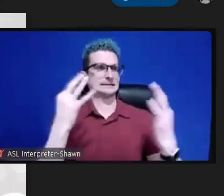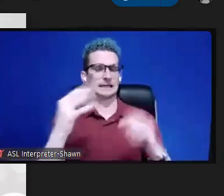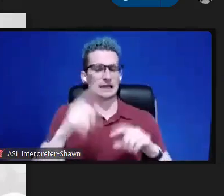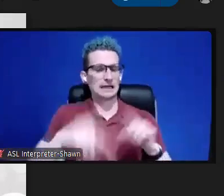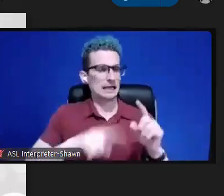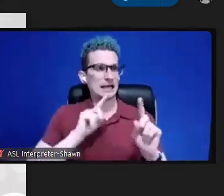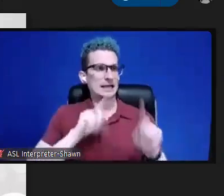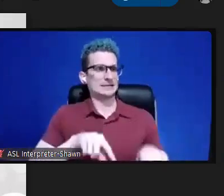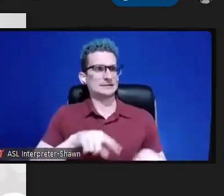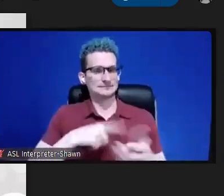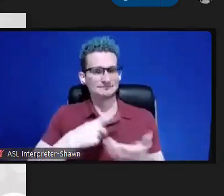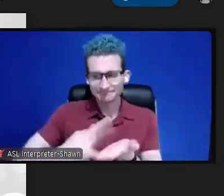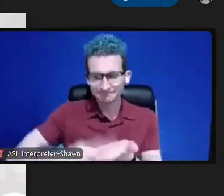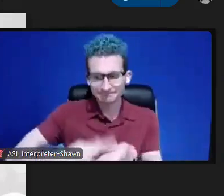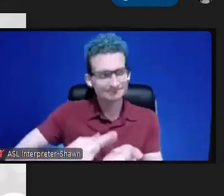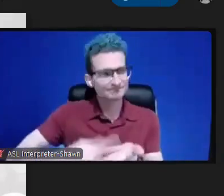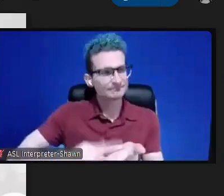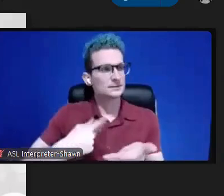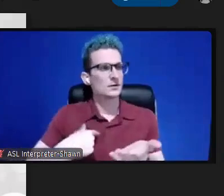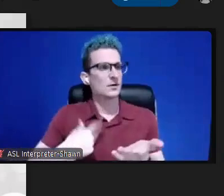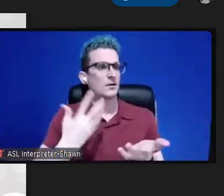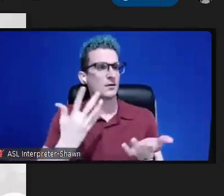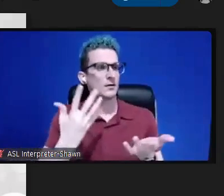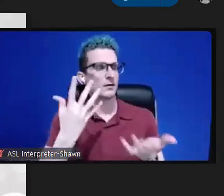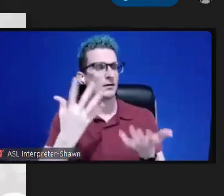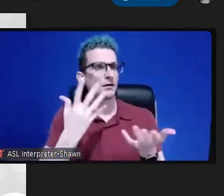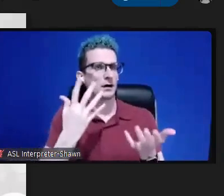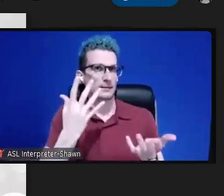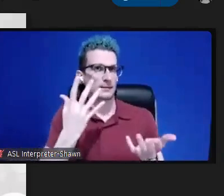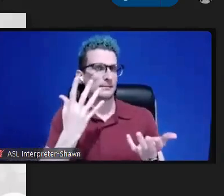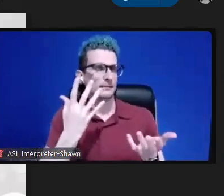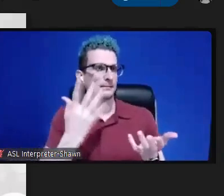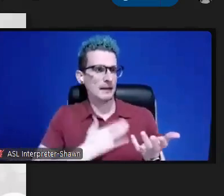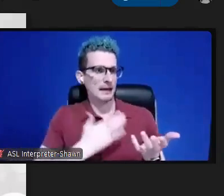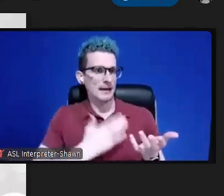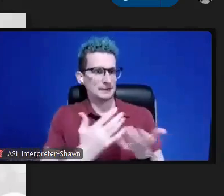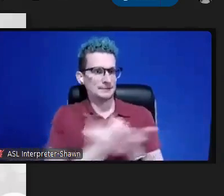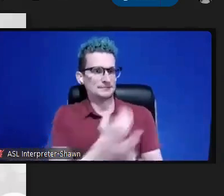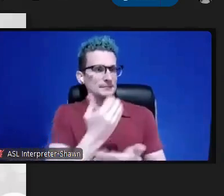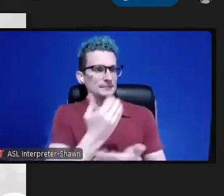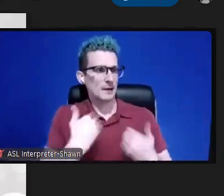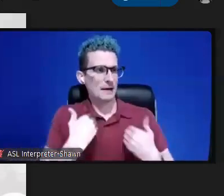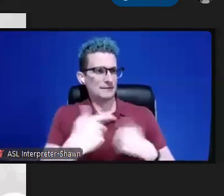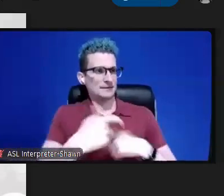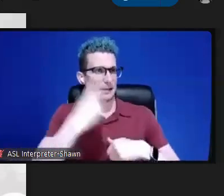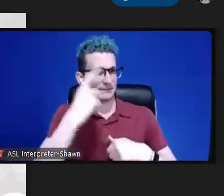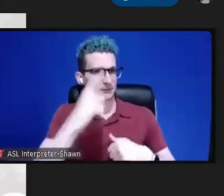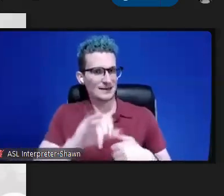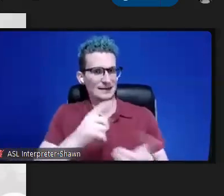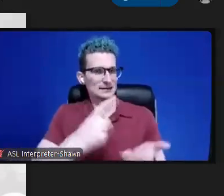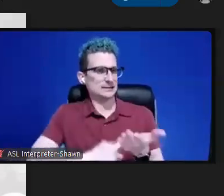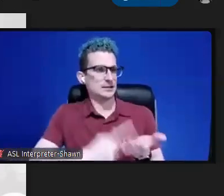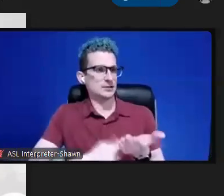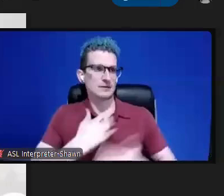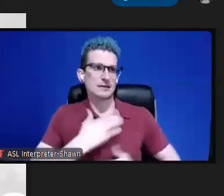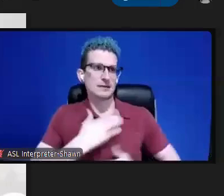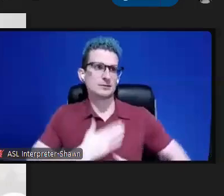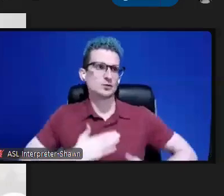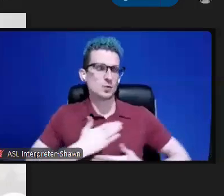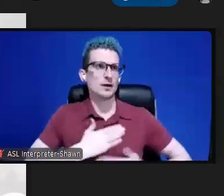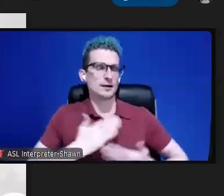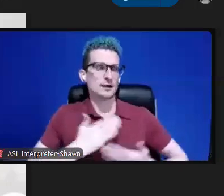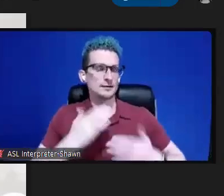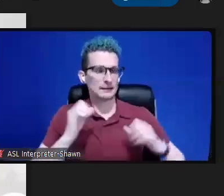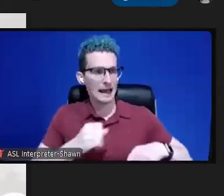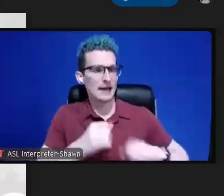get presented something, we get some time to think about it, bring those things to discussion. So I'm thoroughly enjoying the fact that we get to run council this